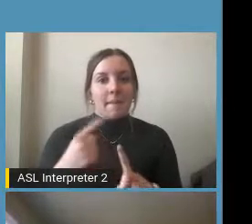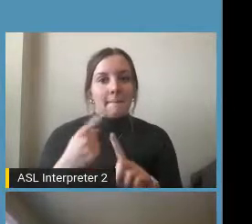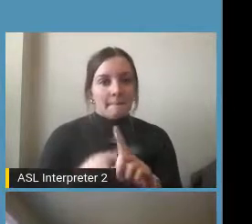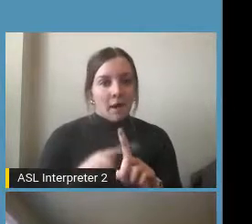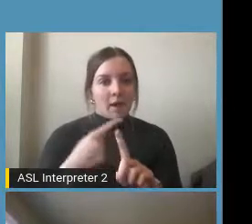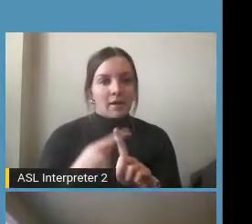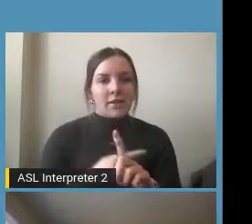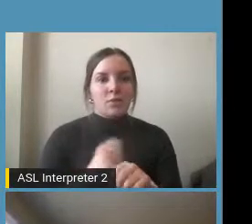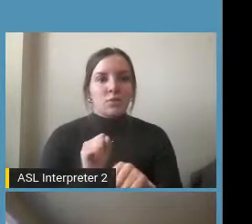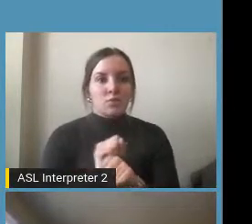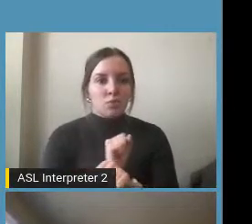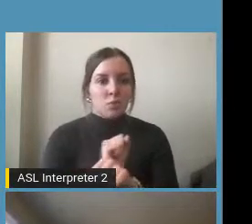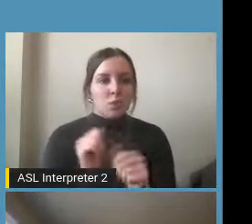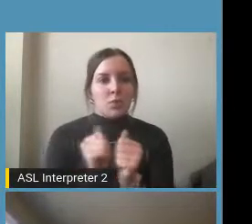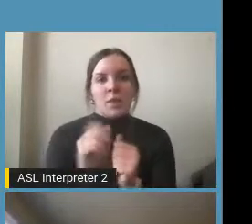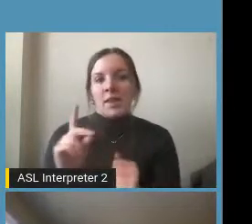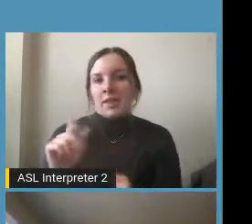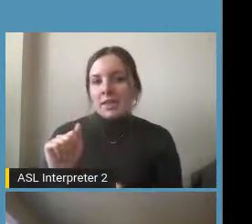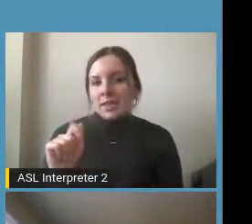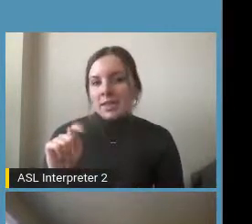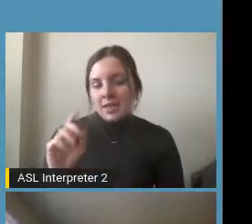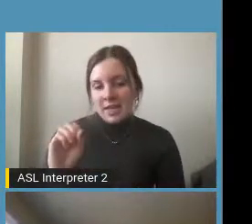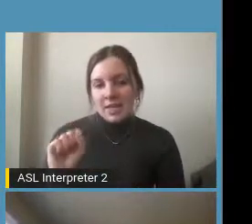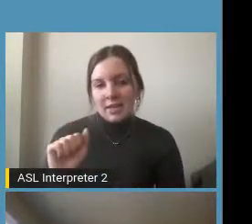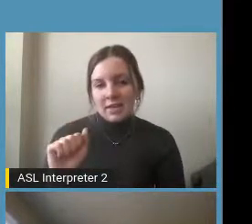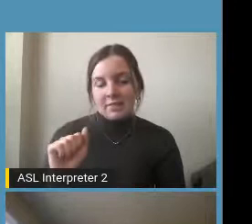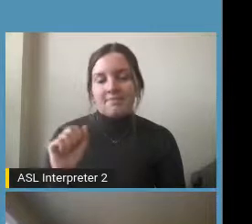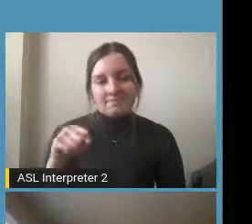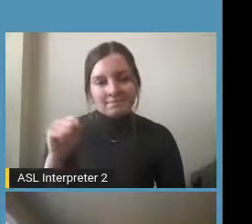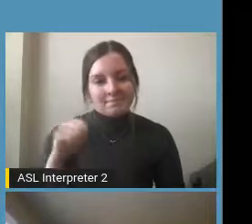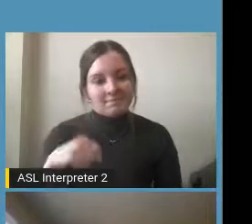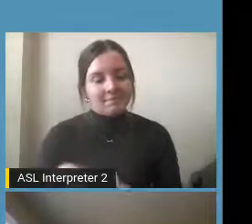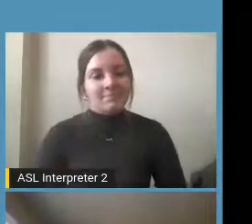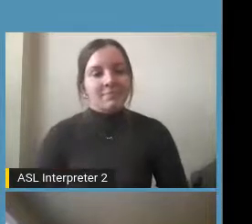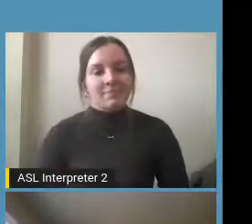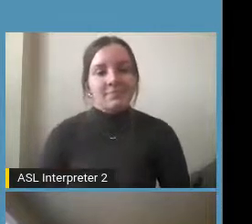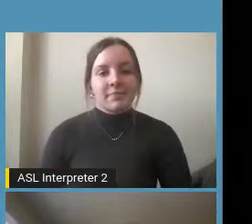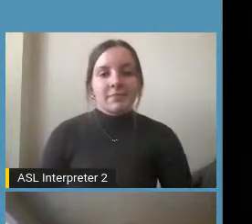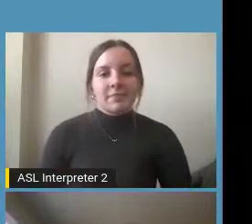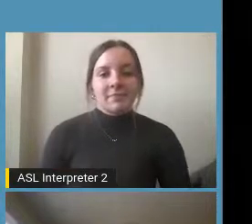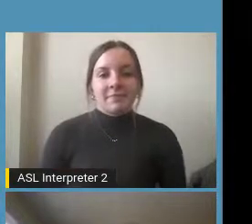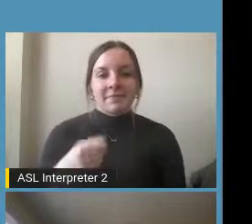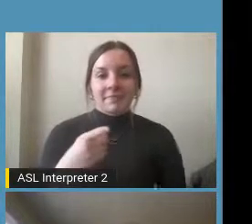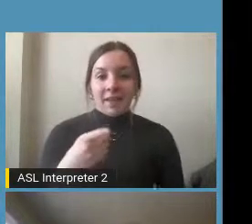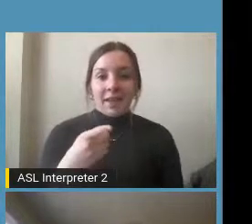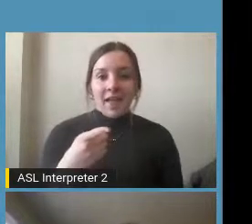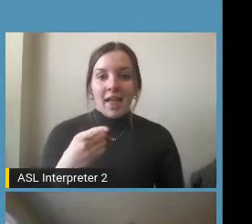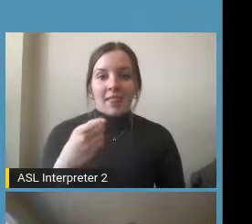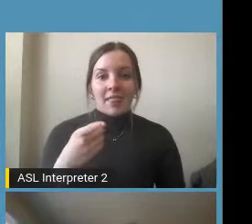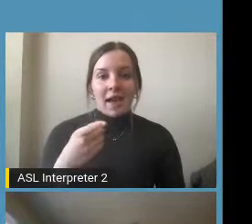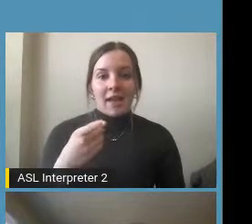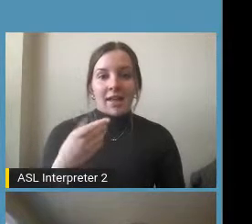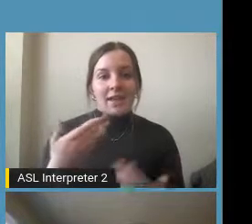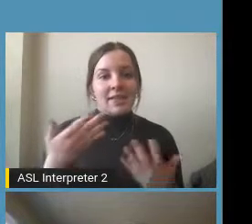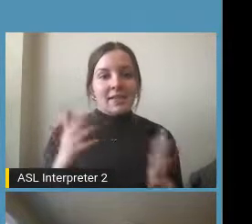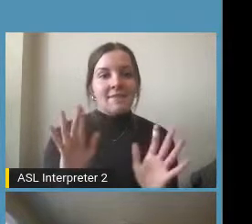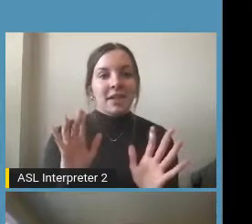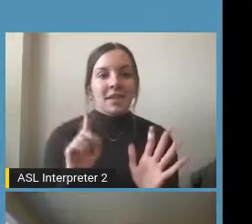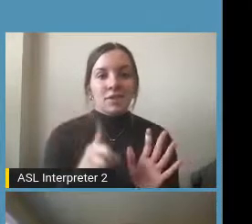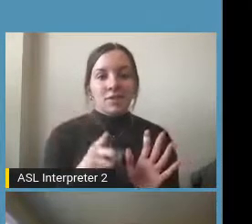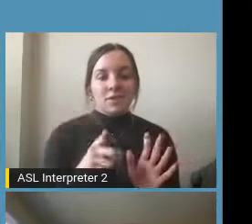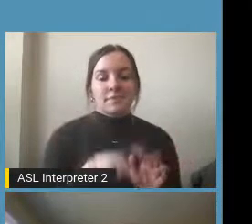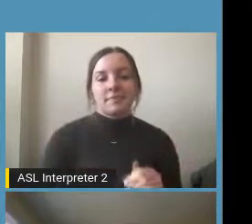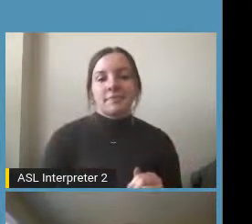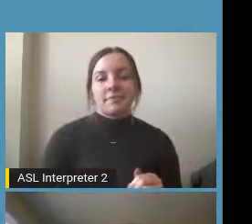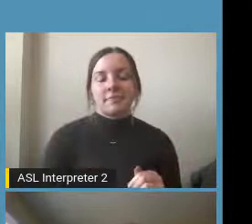picture of the data. And there's the finished project. That's actually the bronze. We didn't make the